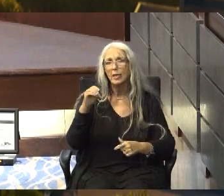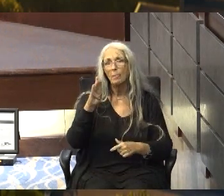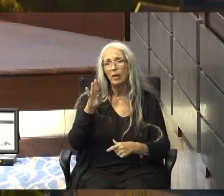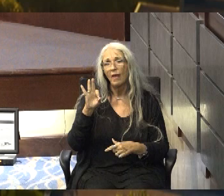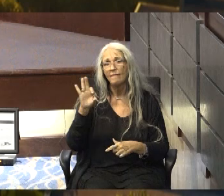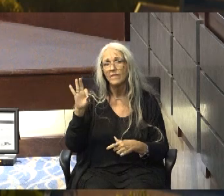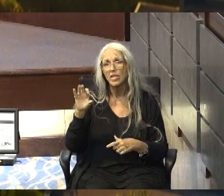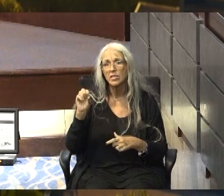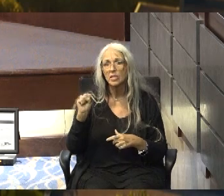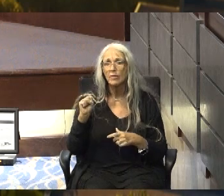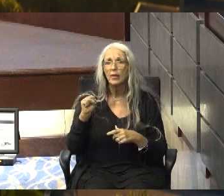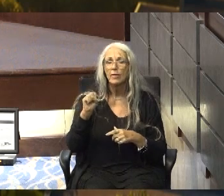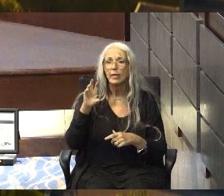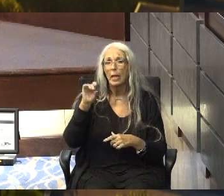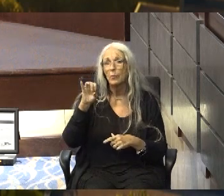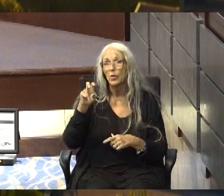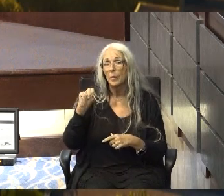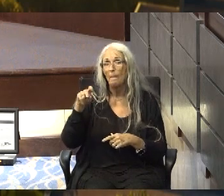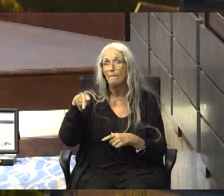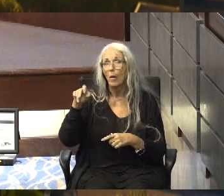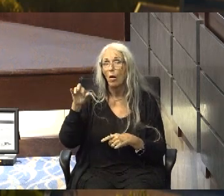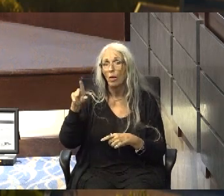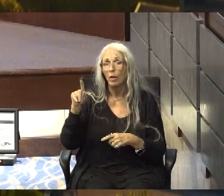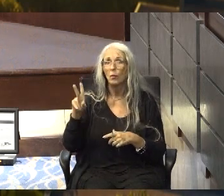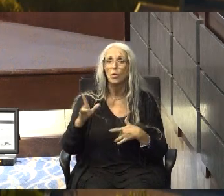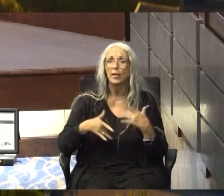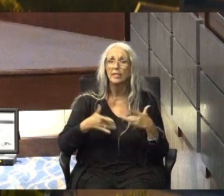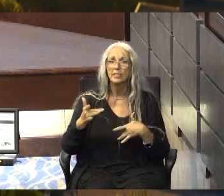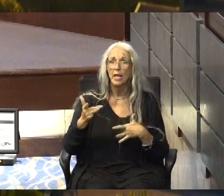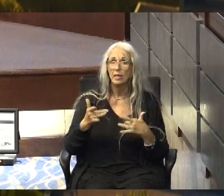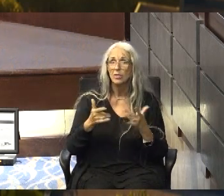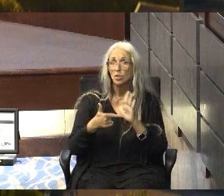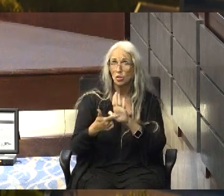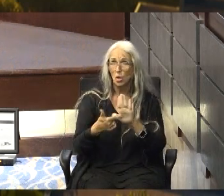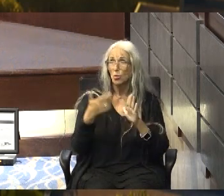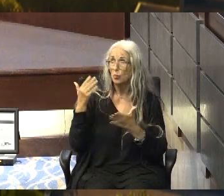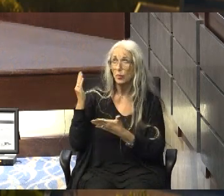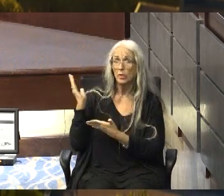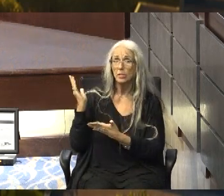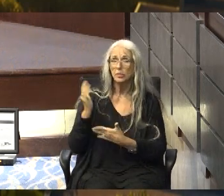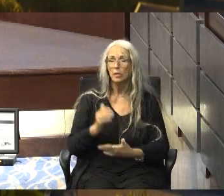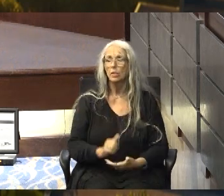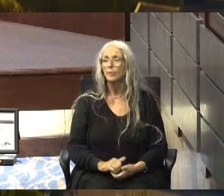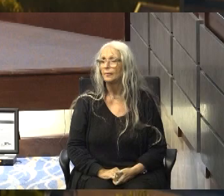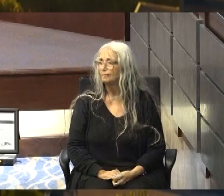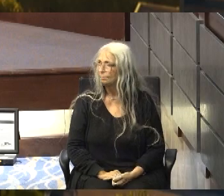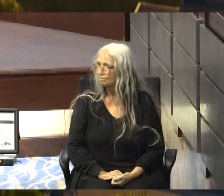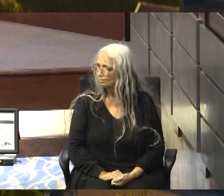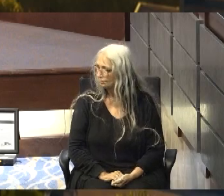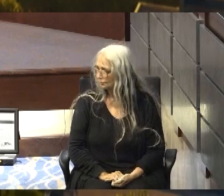So we're very excited to show it to you all, and look forward to any questions or comments you might have. Thank you.